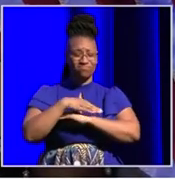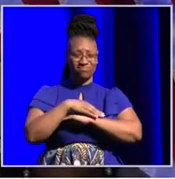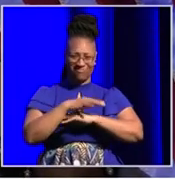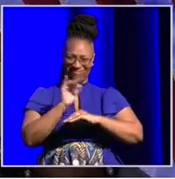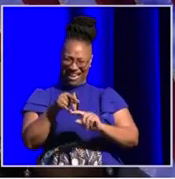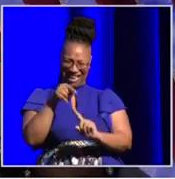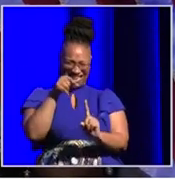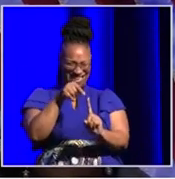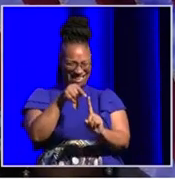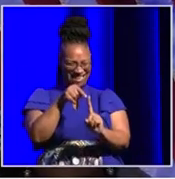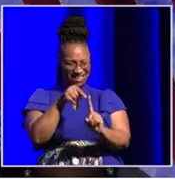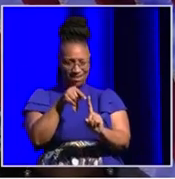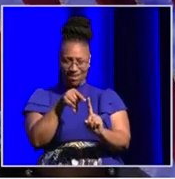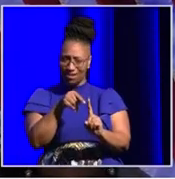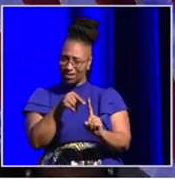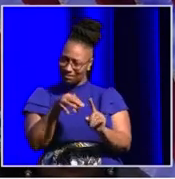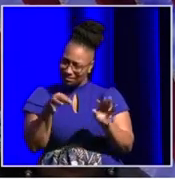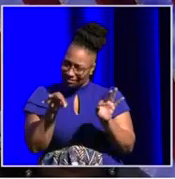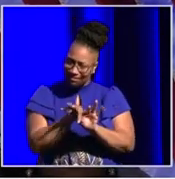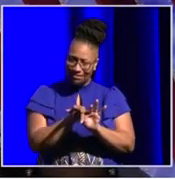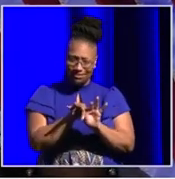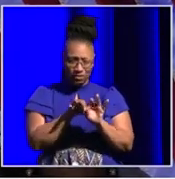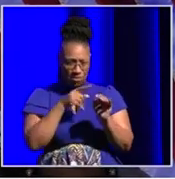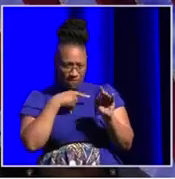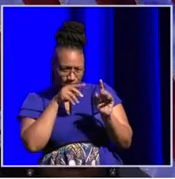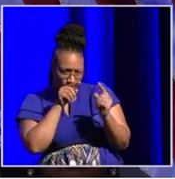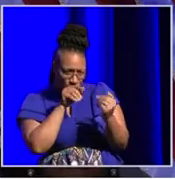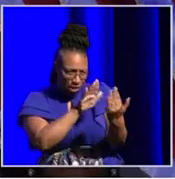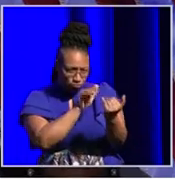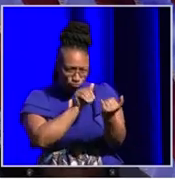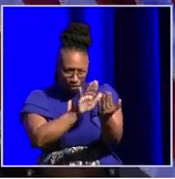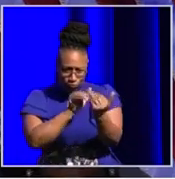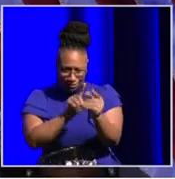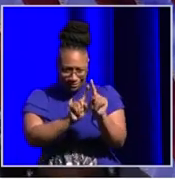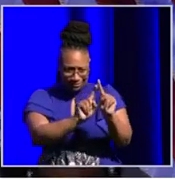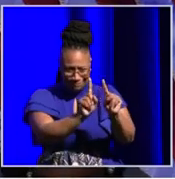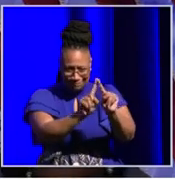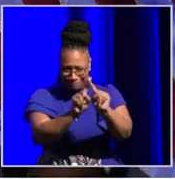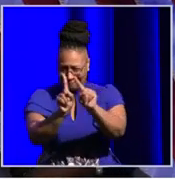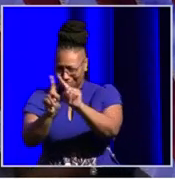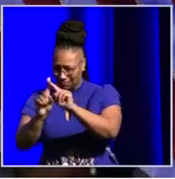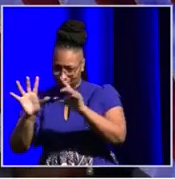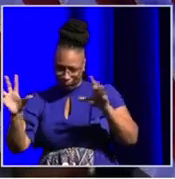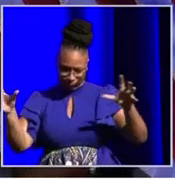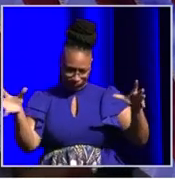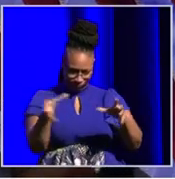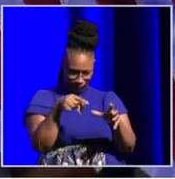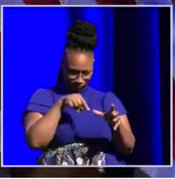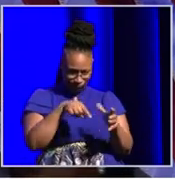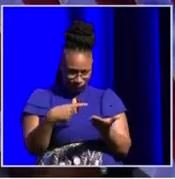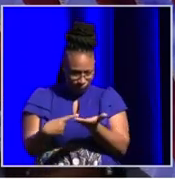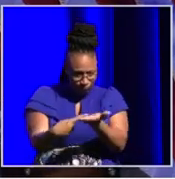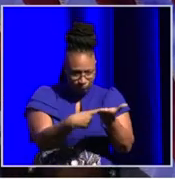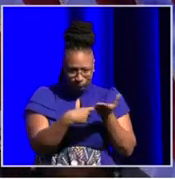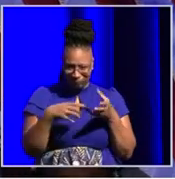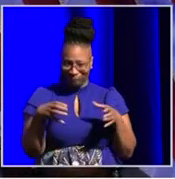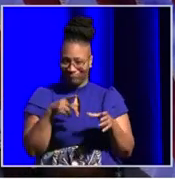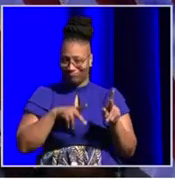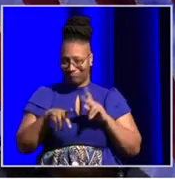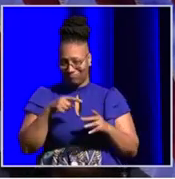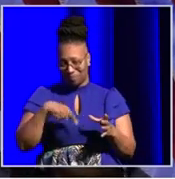zip code has to be at the center of our work. Two big things that I've championed and the council has delivered on coming in 2023 bear that